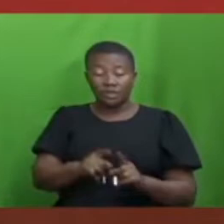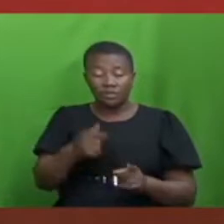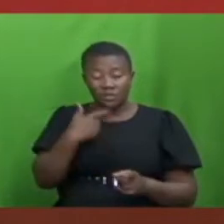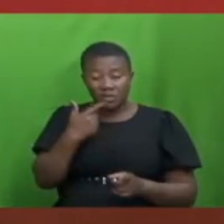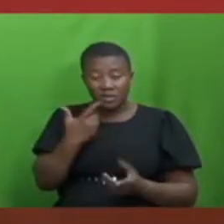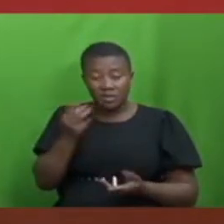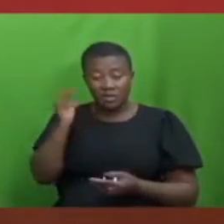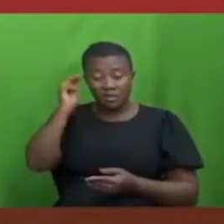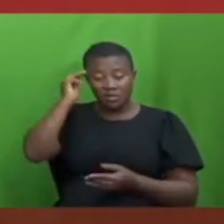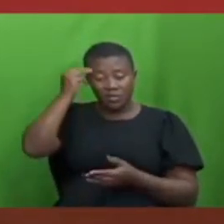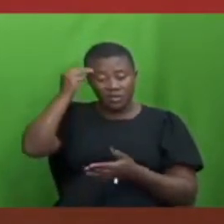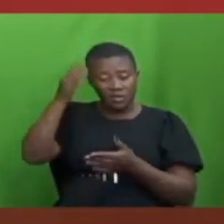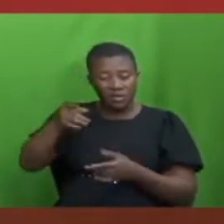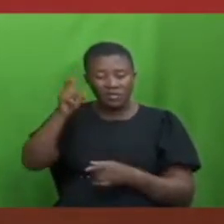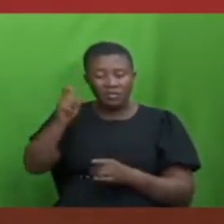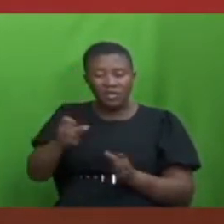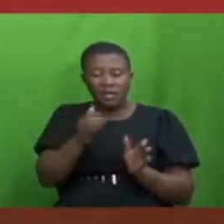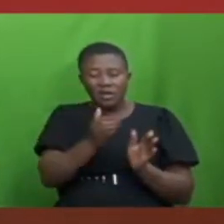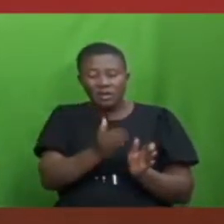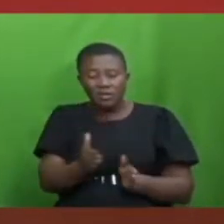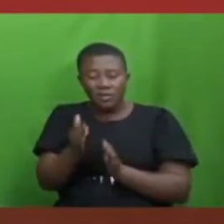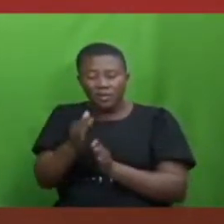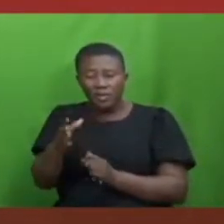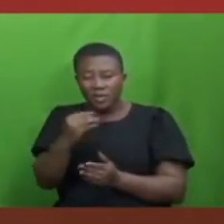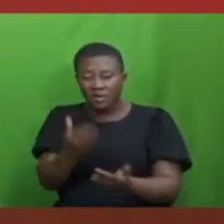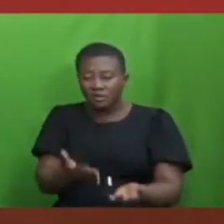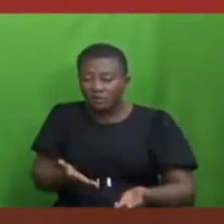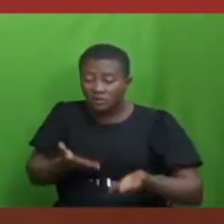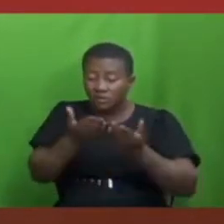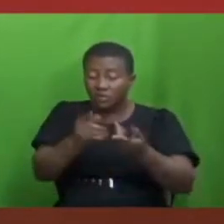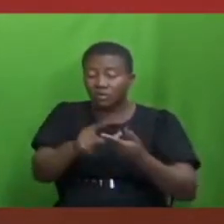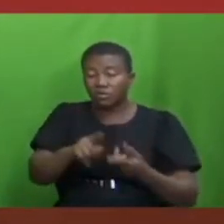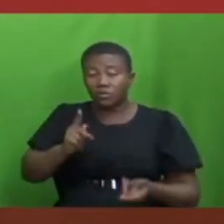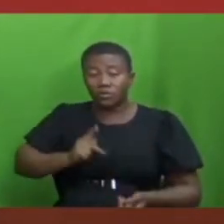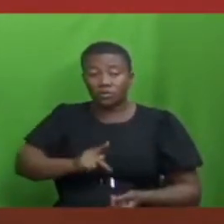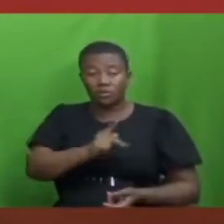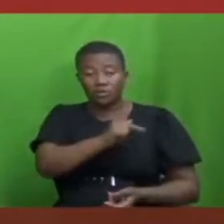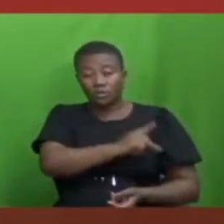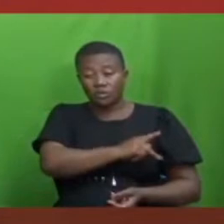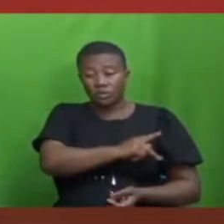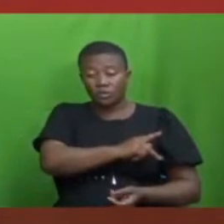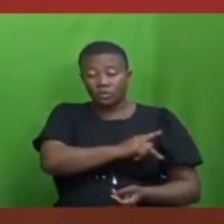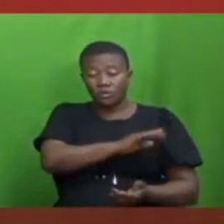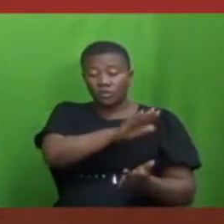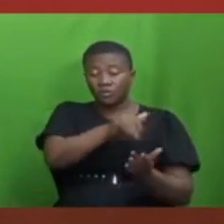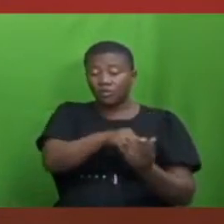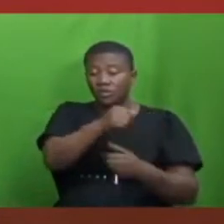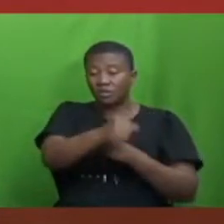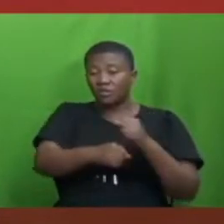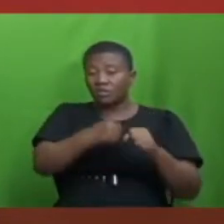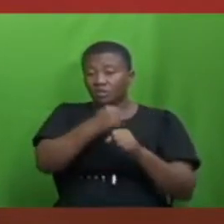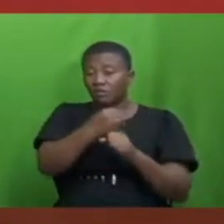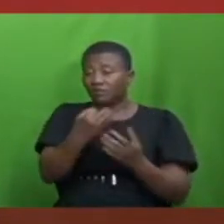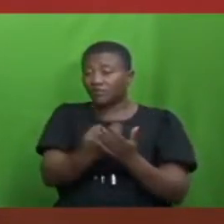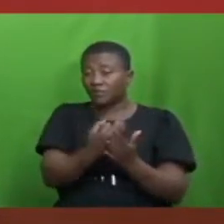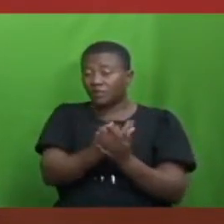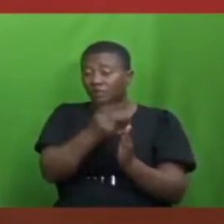minister should prepare and submit to Parliament a mid-year fiscal policy review.